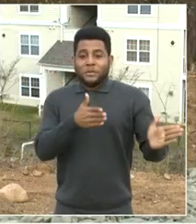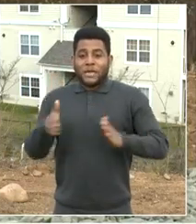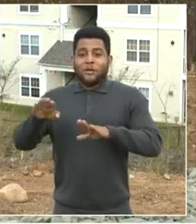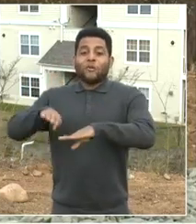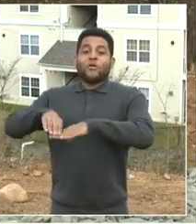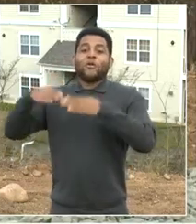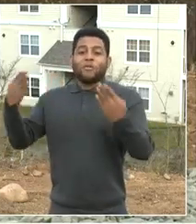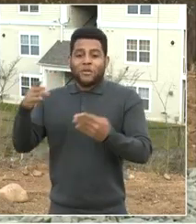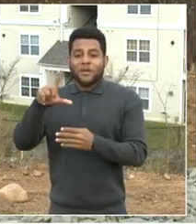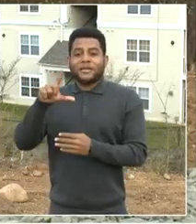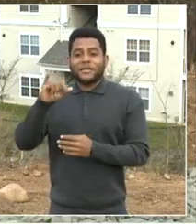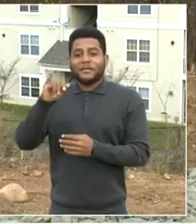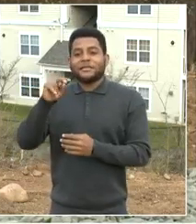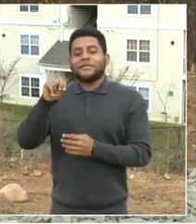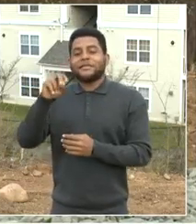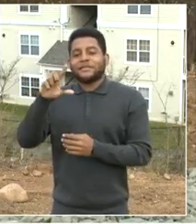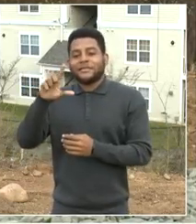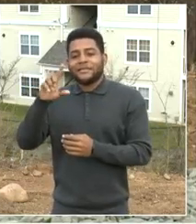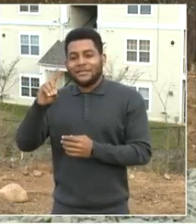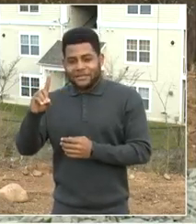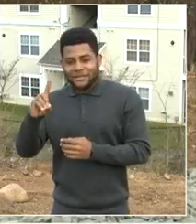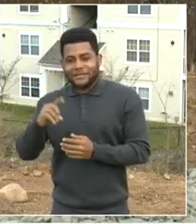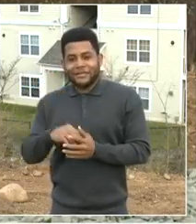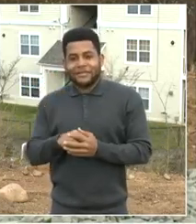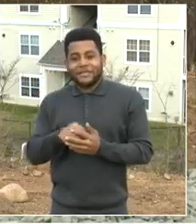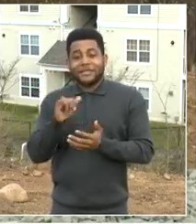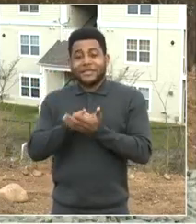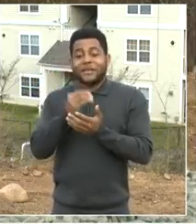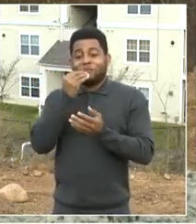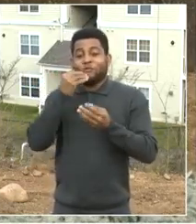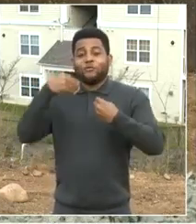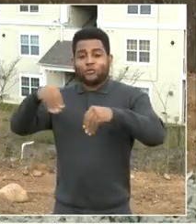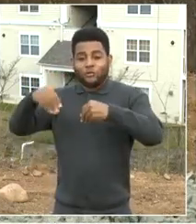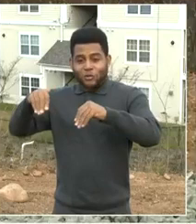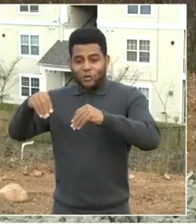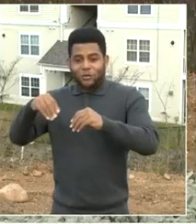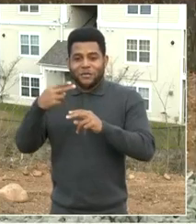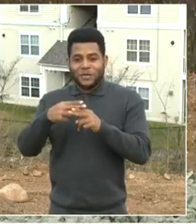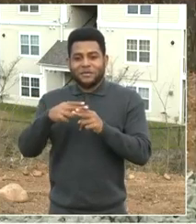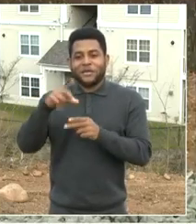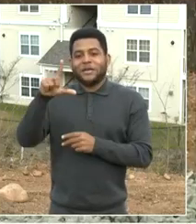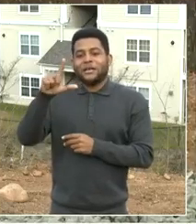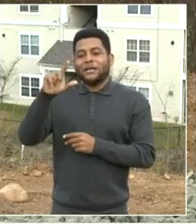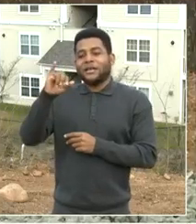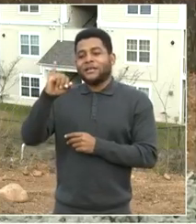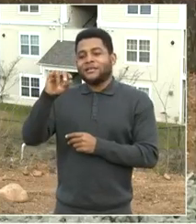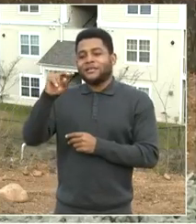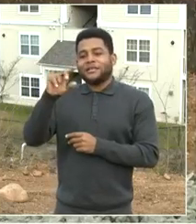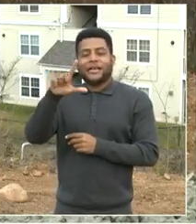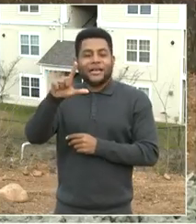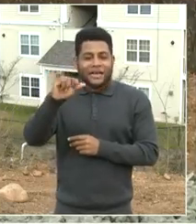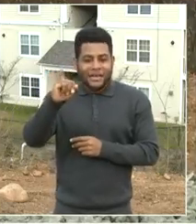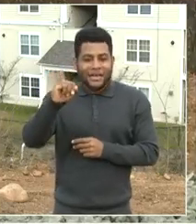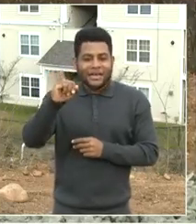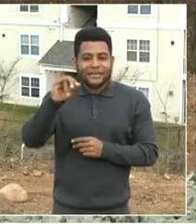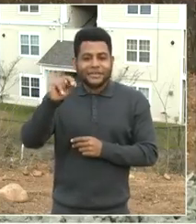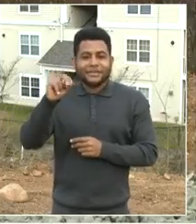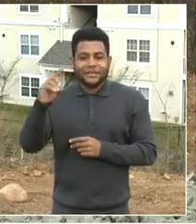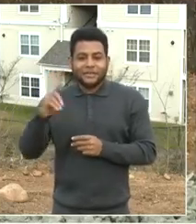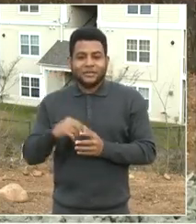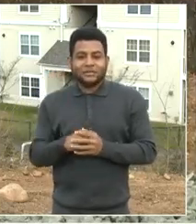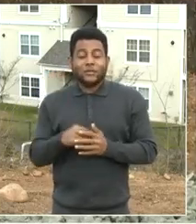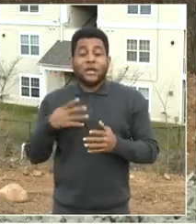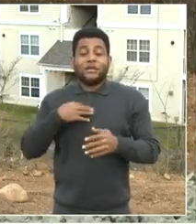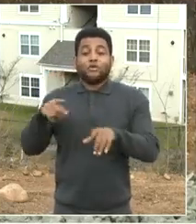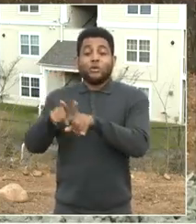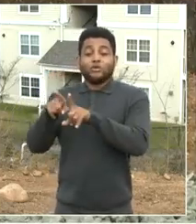Starbucks, and multiple restaurants, including Have Smoke, that were made possible